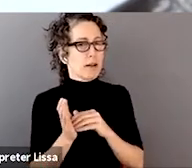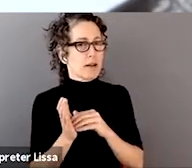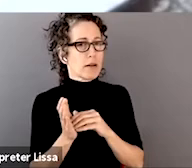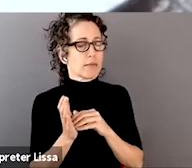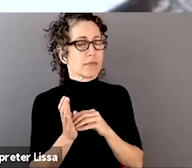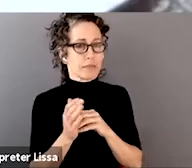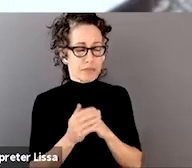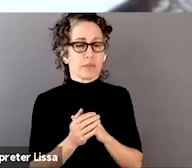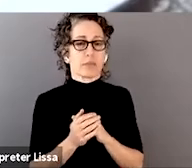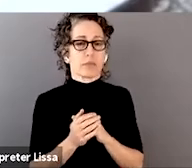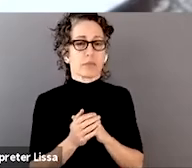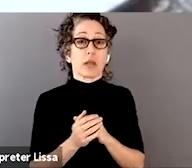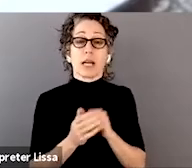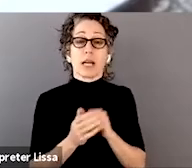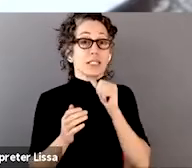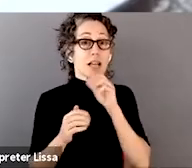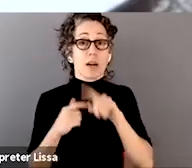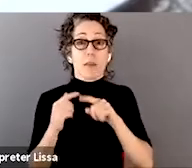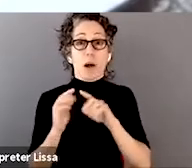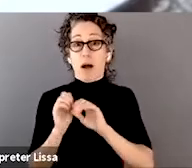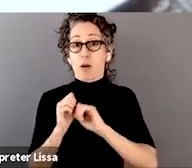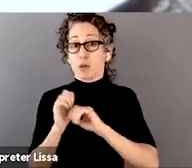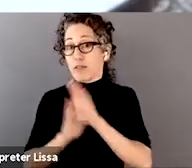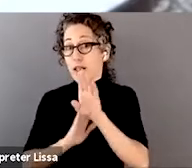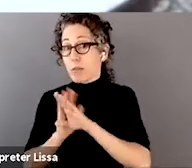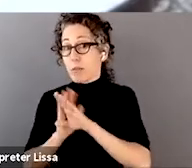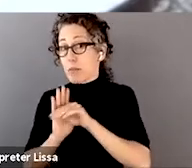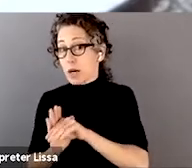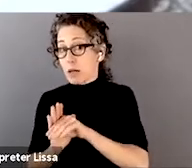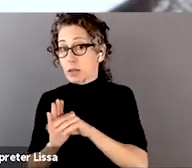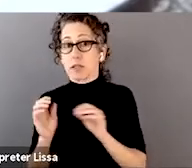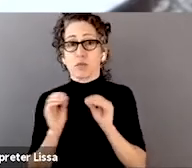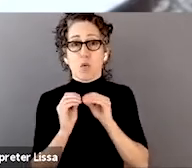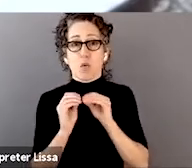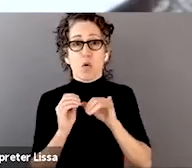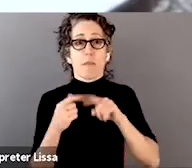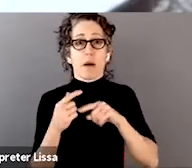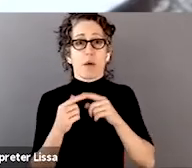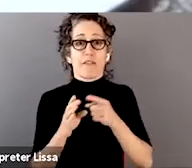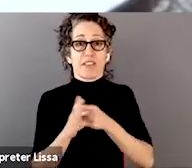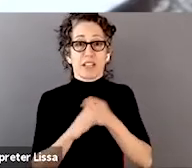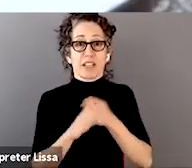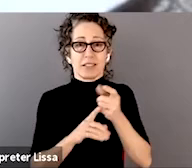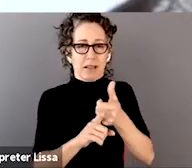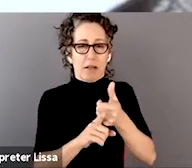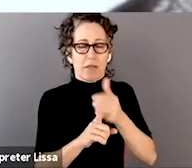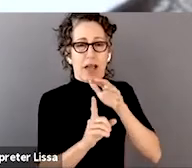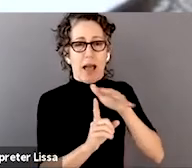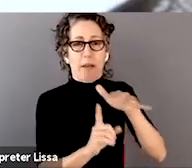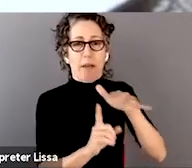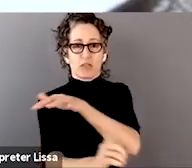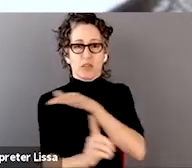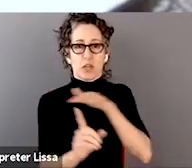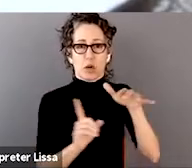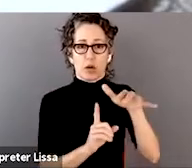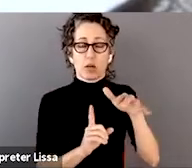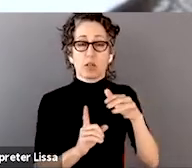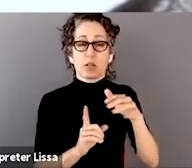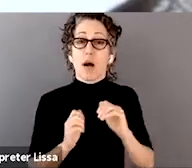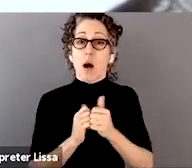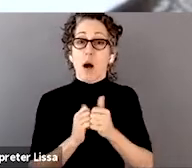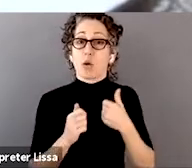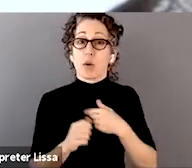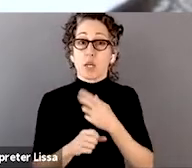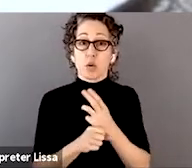develop the models and more about sort of the atmosphere within the field itself. So is it possible to use our own tools to sort of bring about more